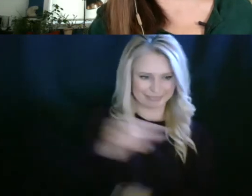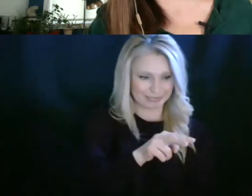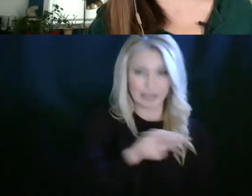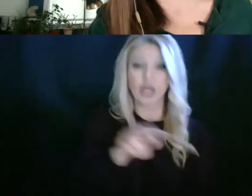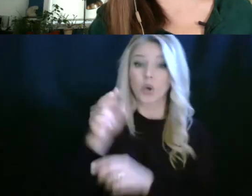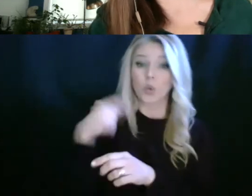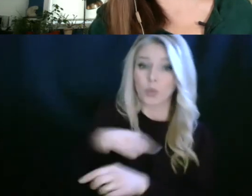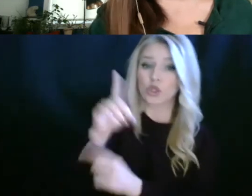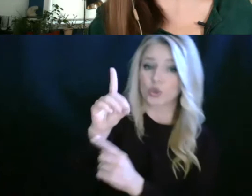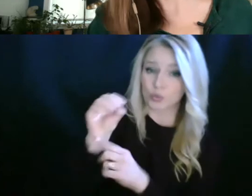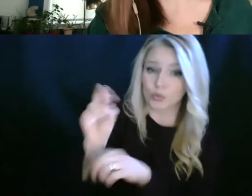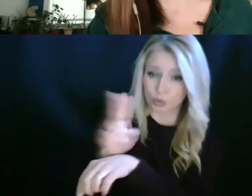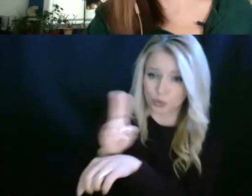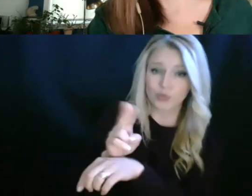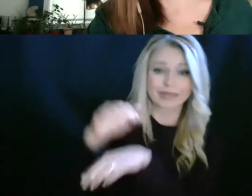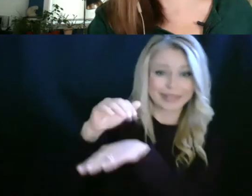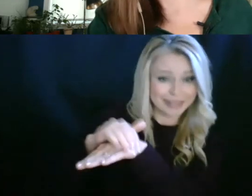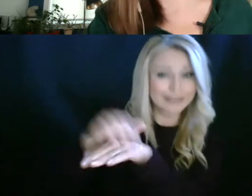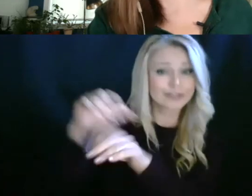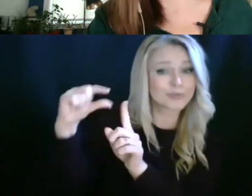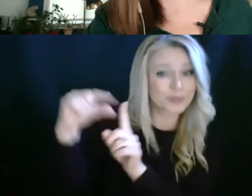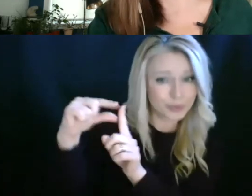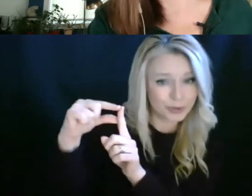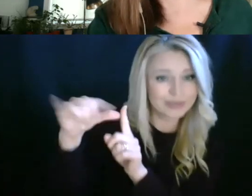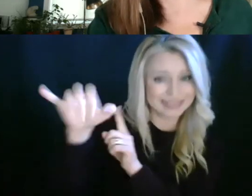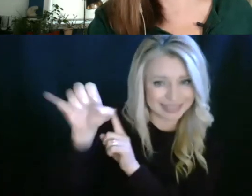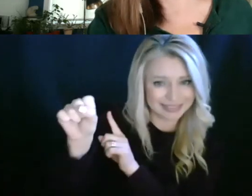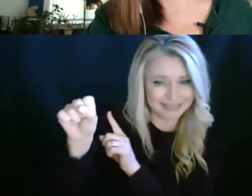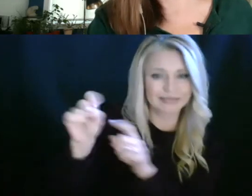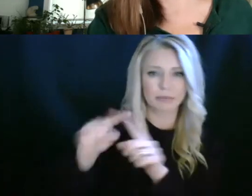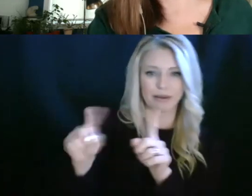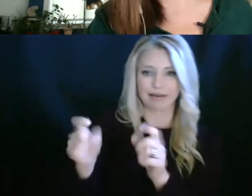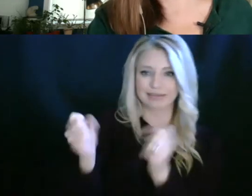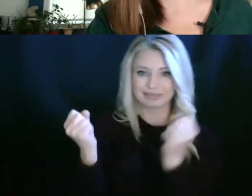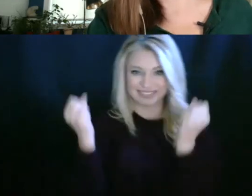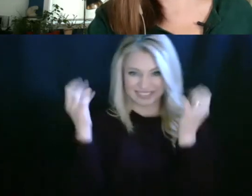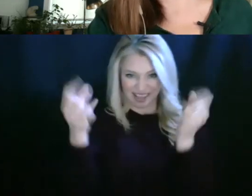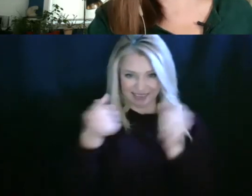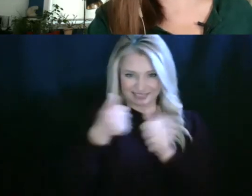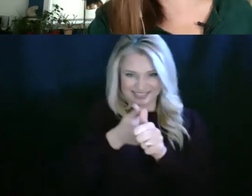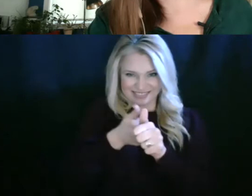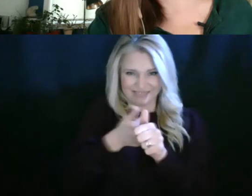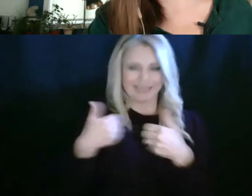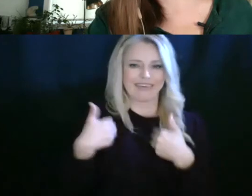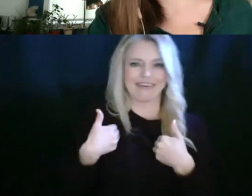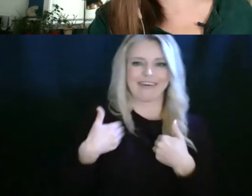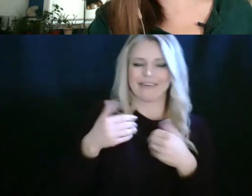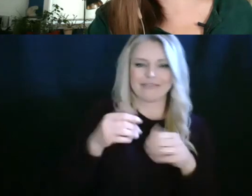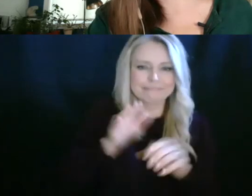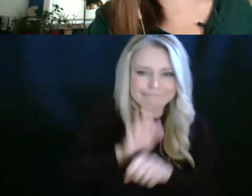exactly like English. The structure is different. We do use some English words,